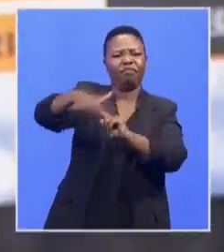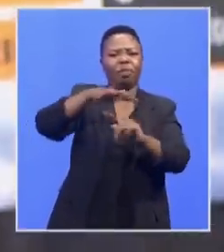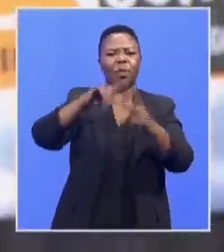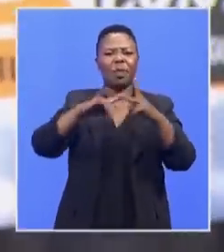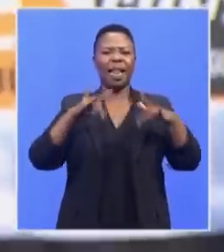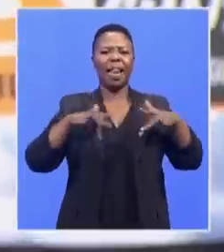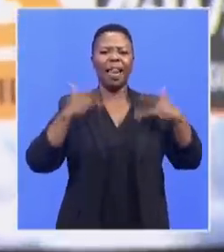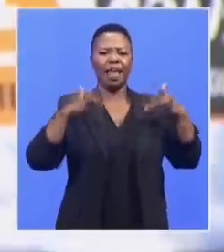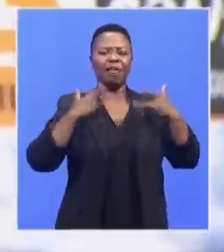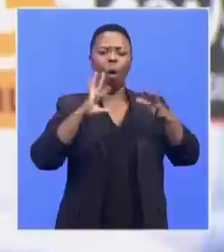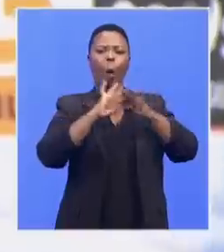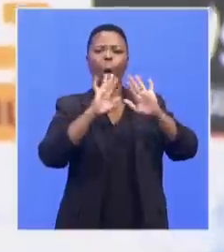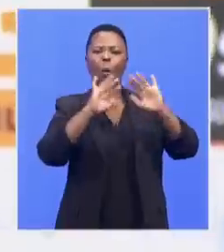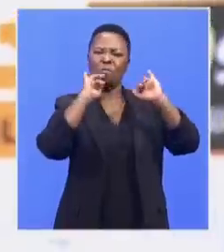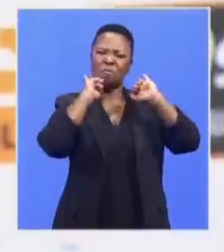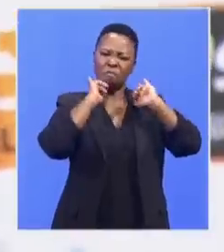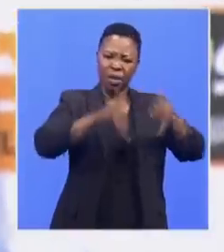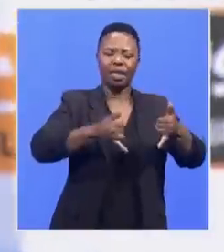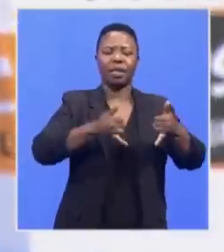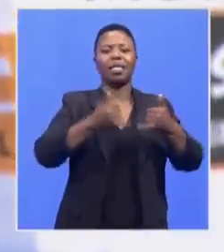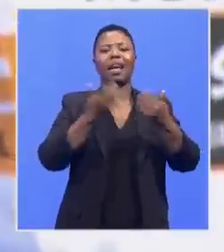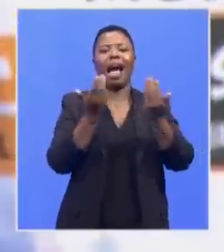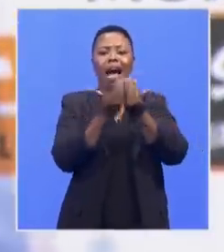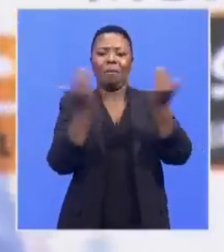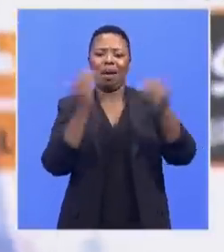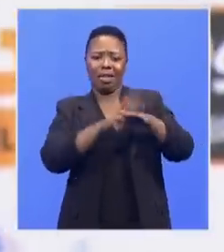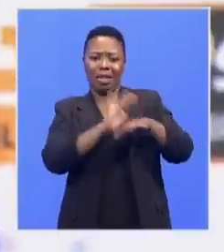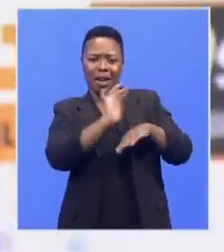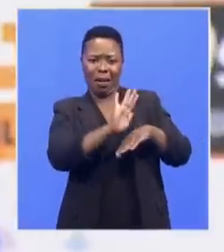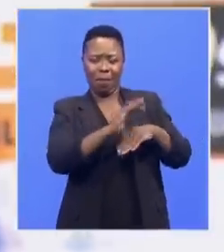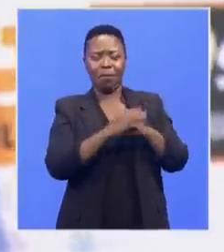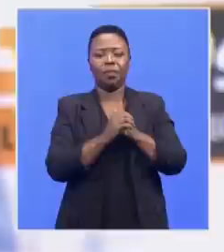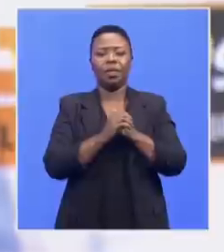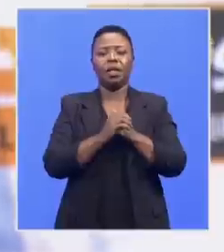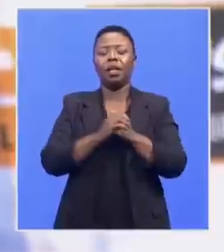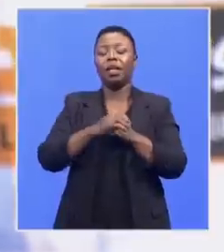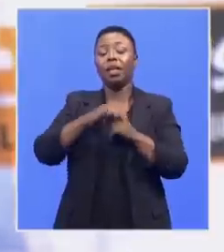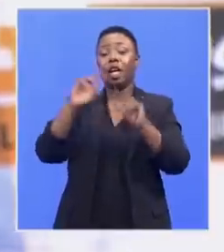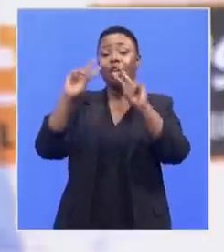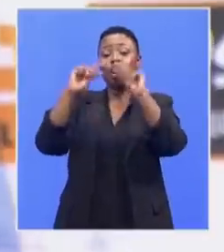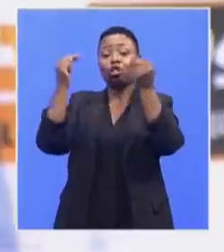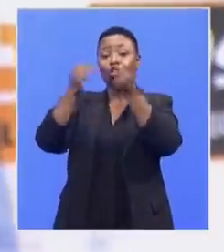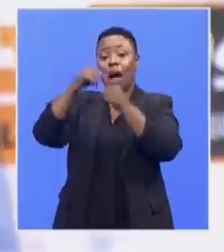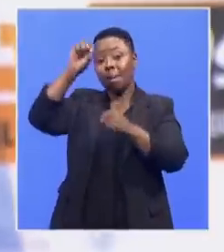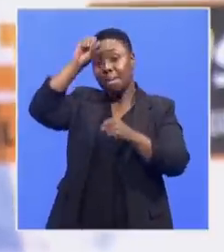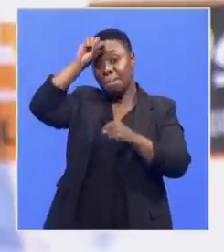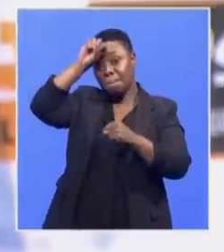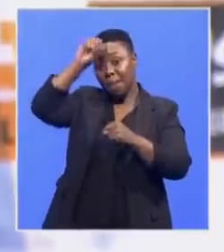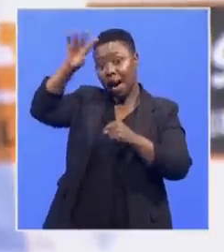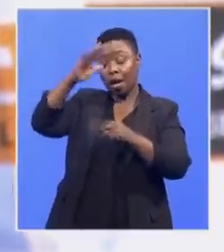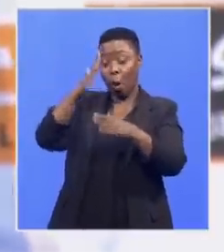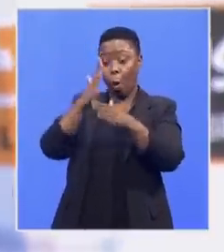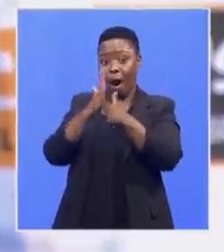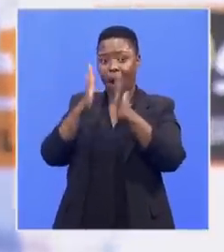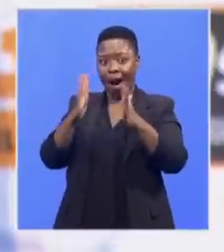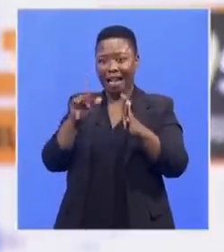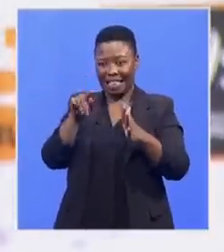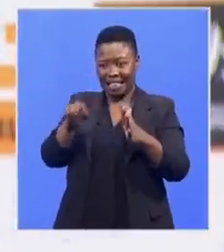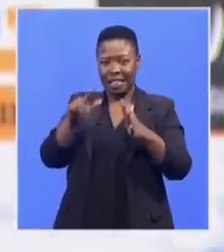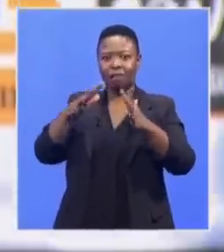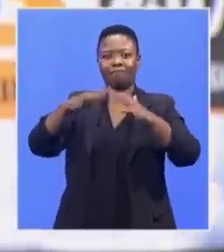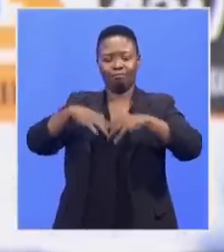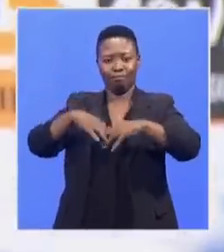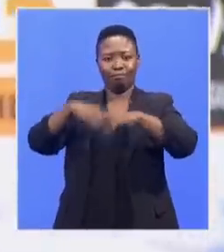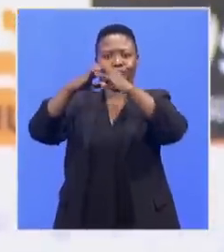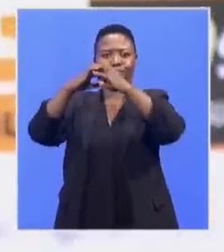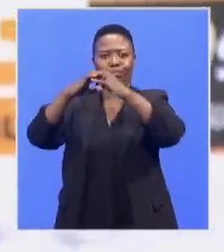conditions. It was here that the National Union of Mine Workers was formed, in a